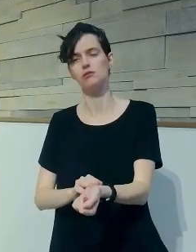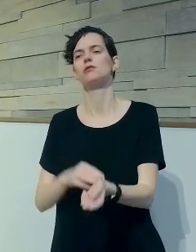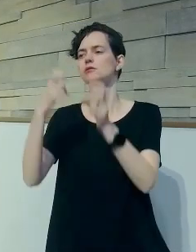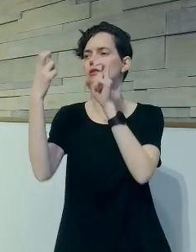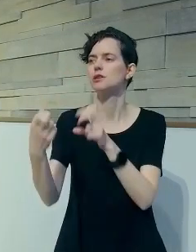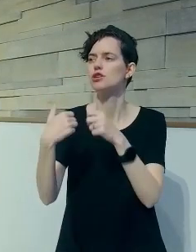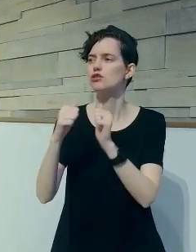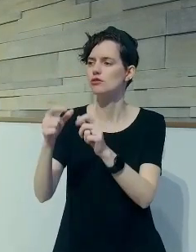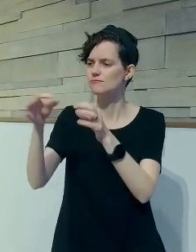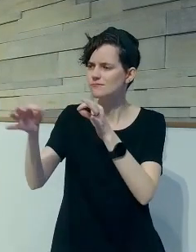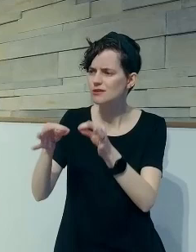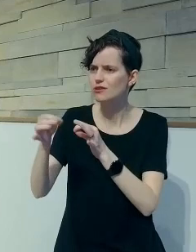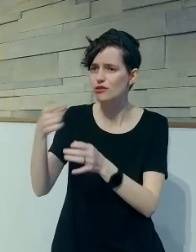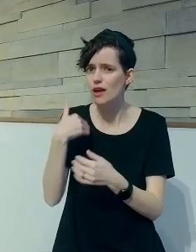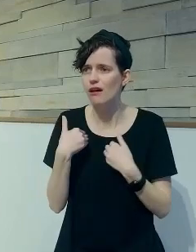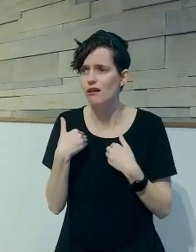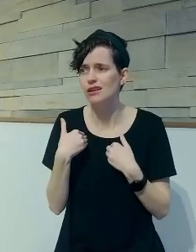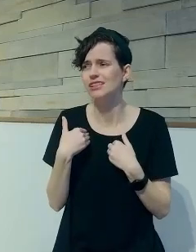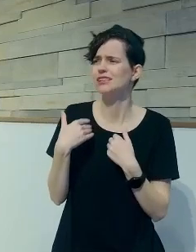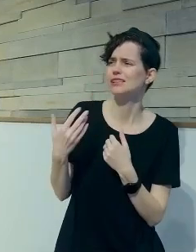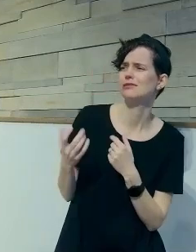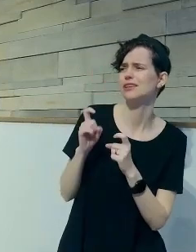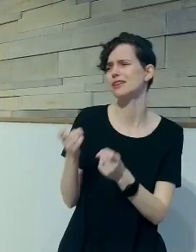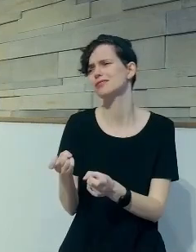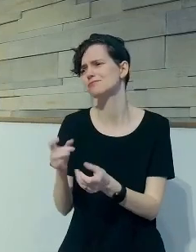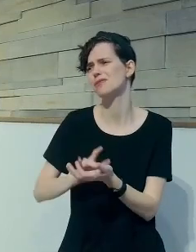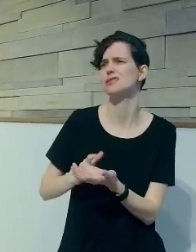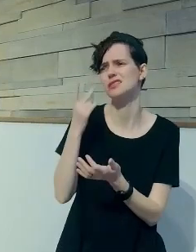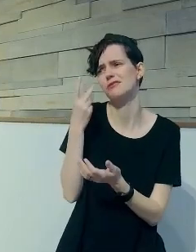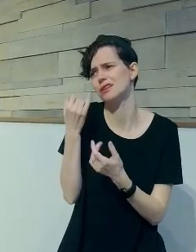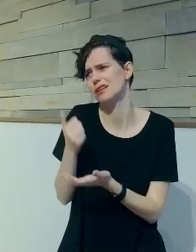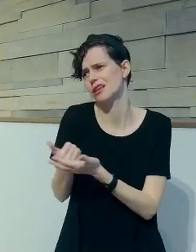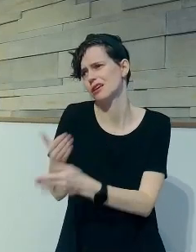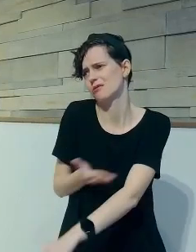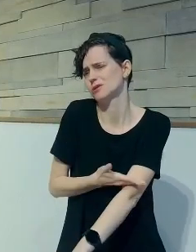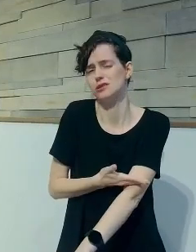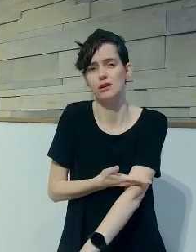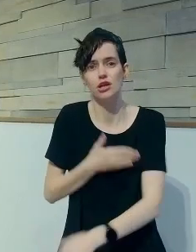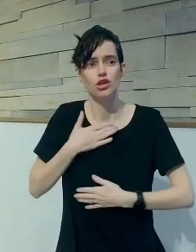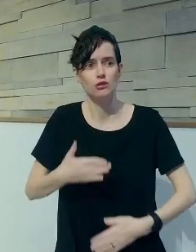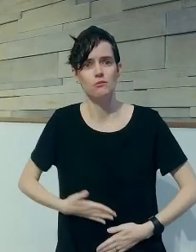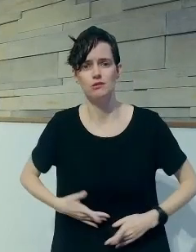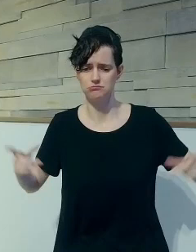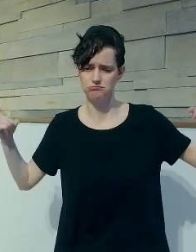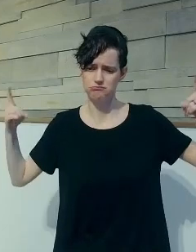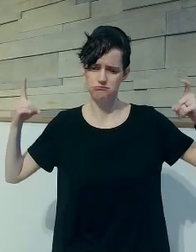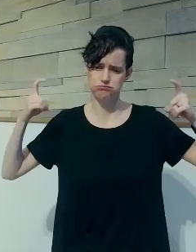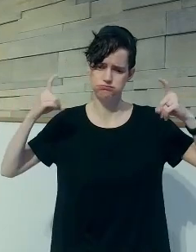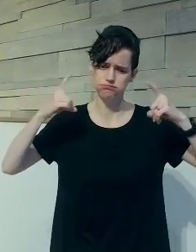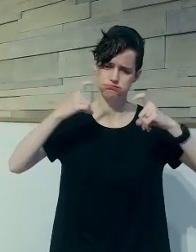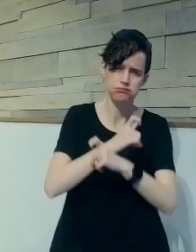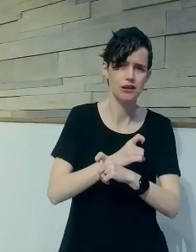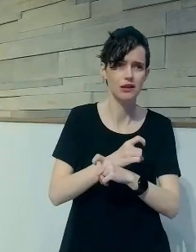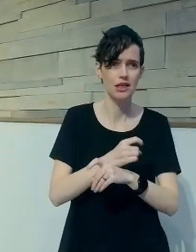there and they try to diagnose what you have, right? They go, well, we'll give you an antibiotic and just see if that helps, all right? The human body is so complex